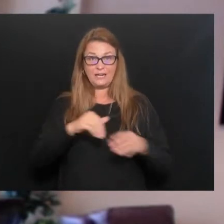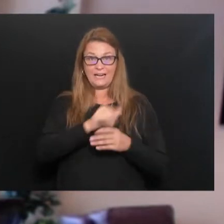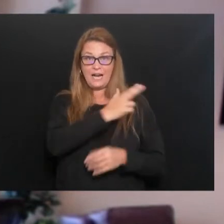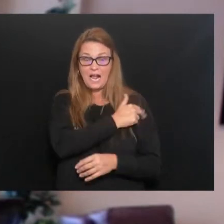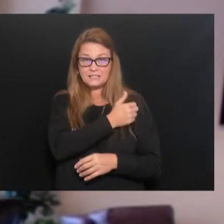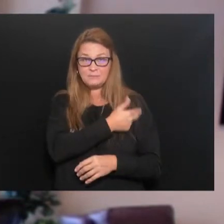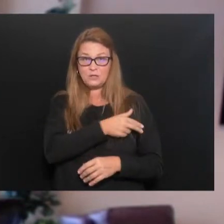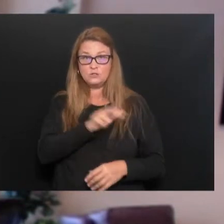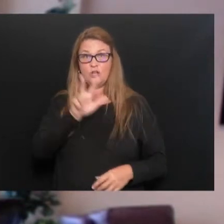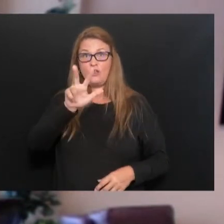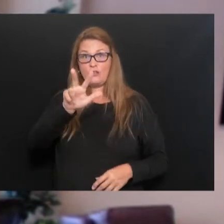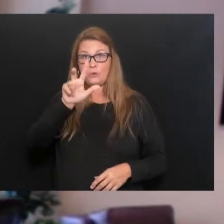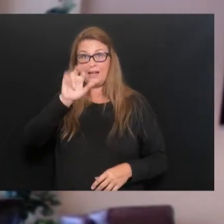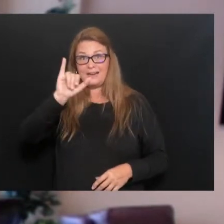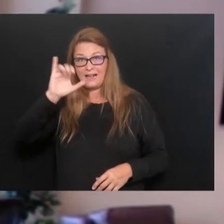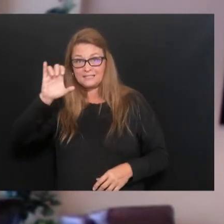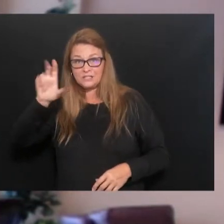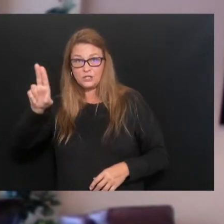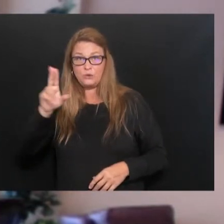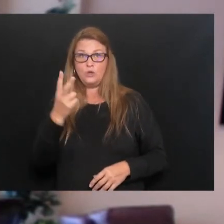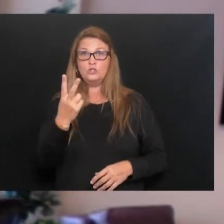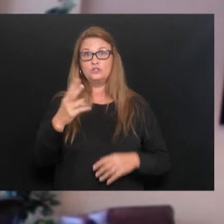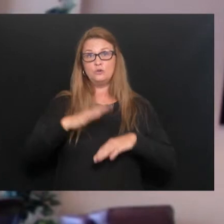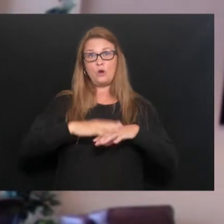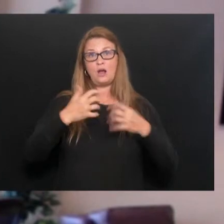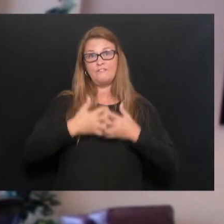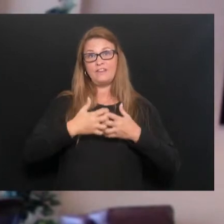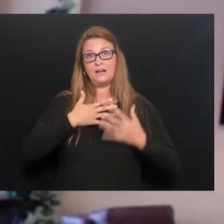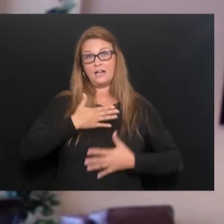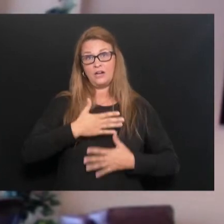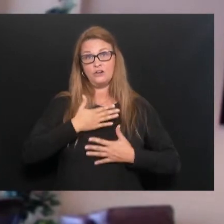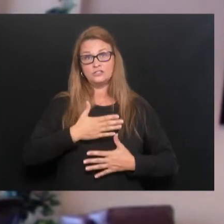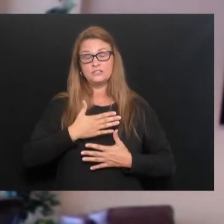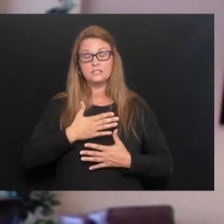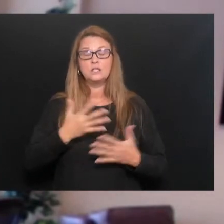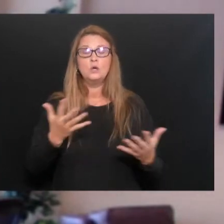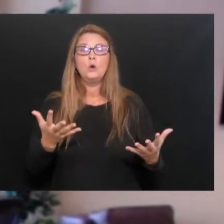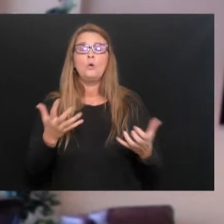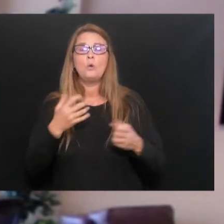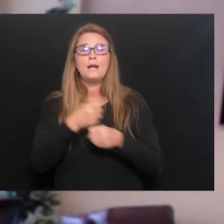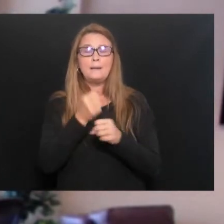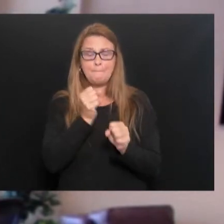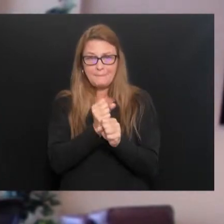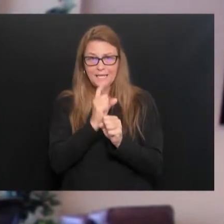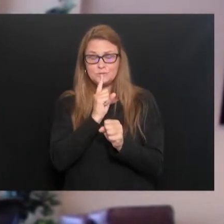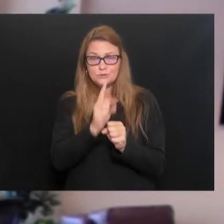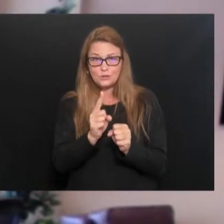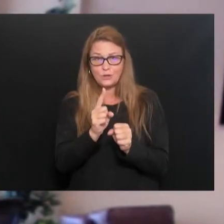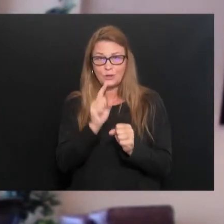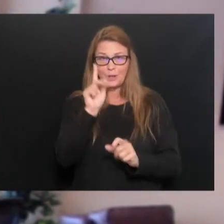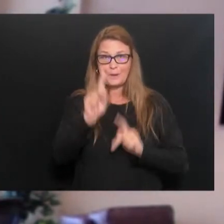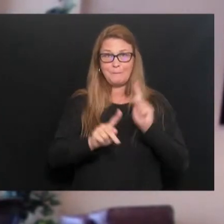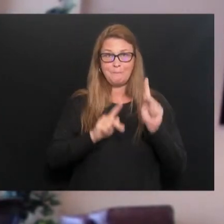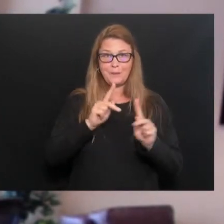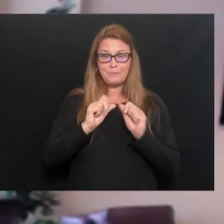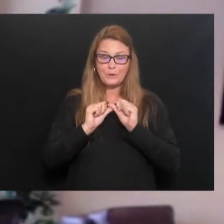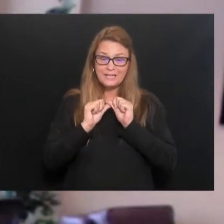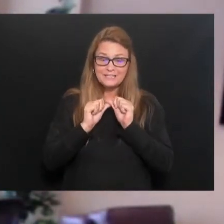in ICUs, and 2 children on ventilators. So we want to make sure that people continue to be